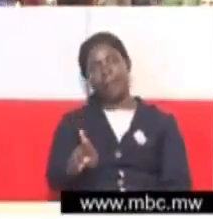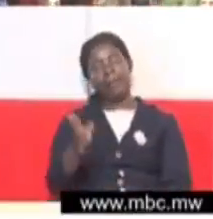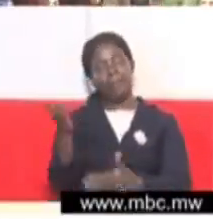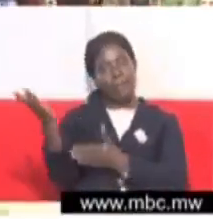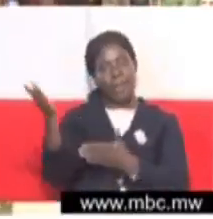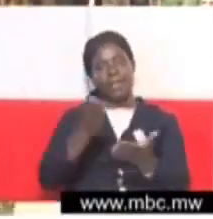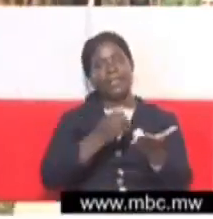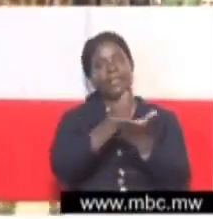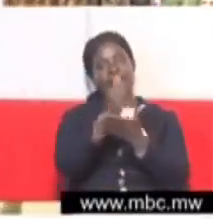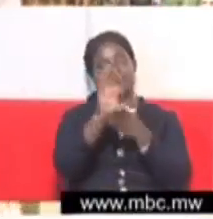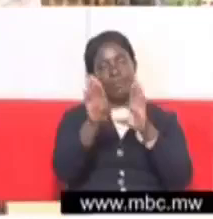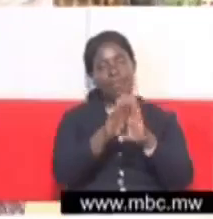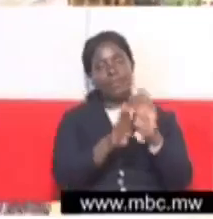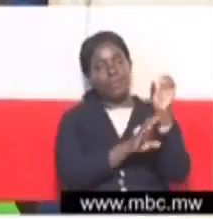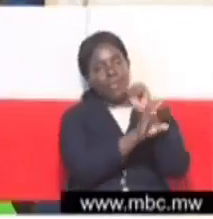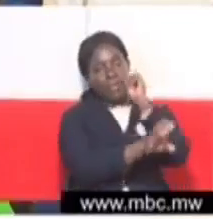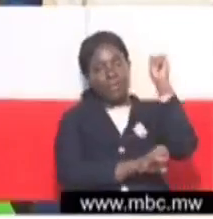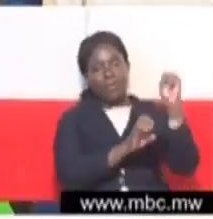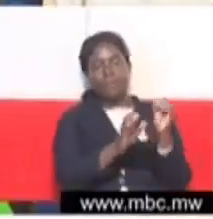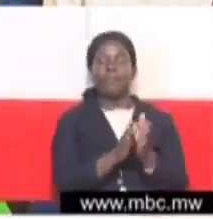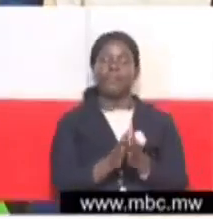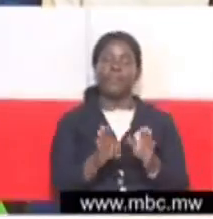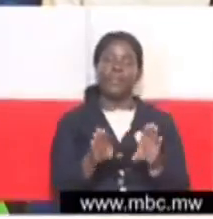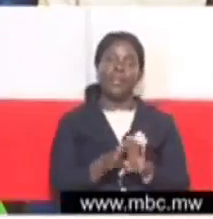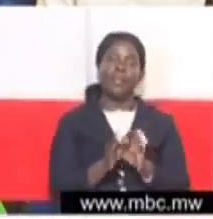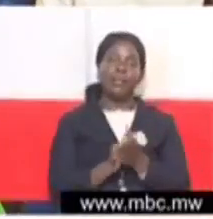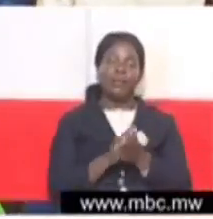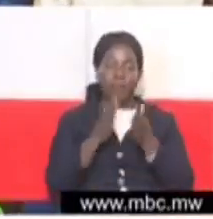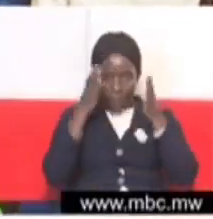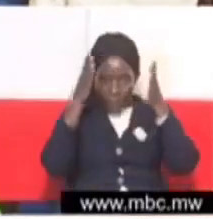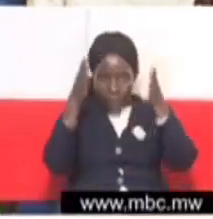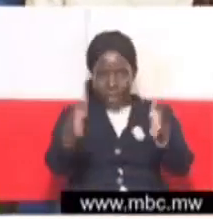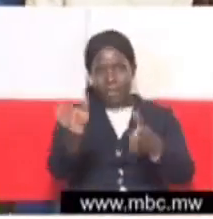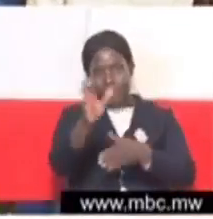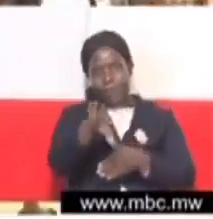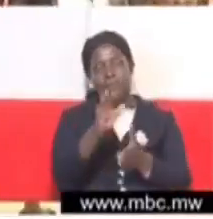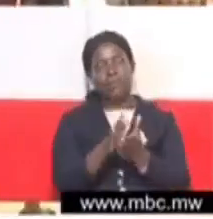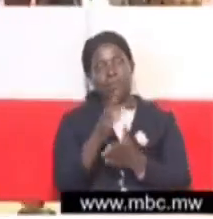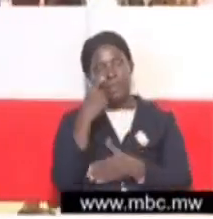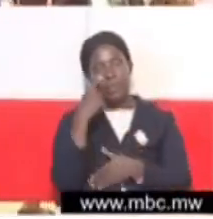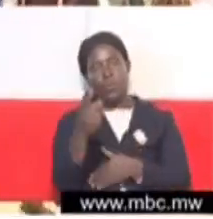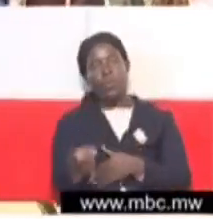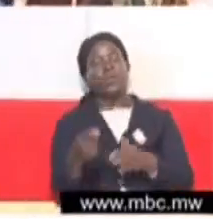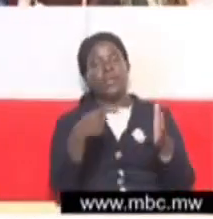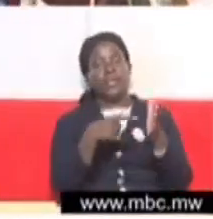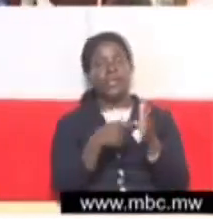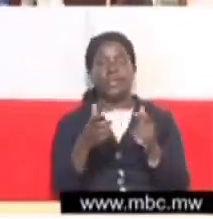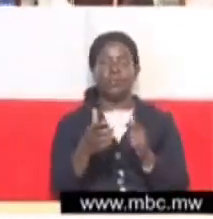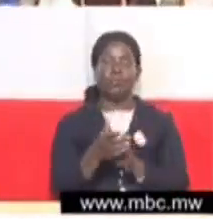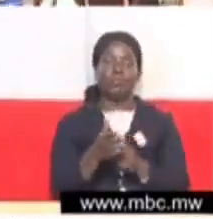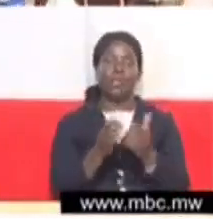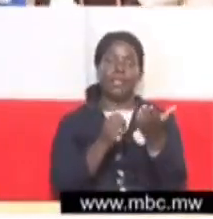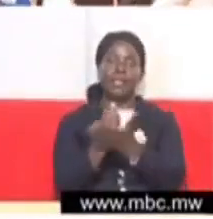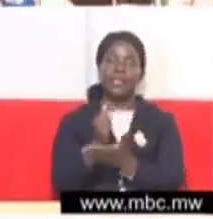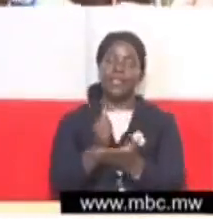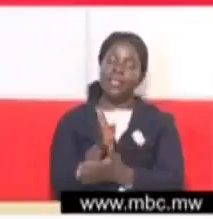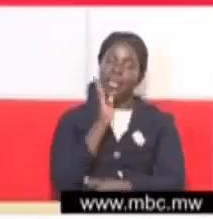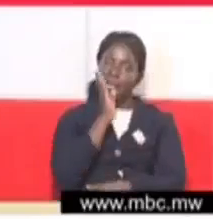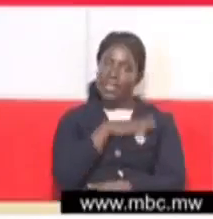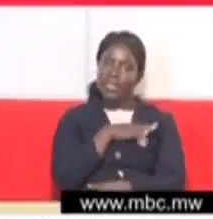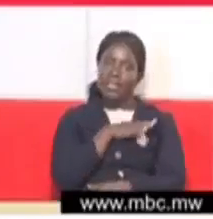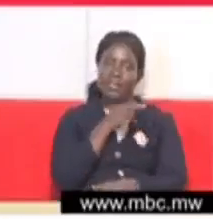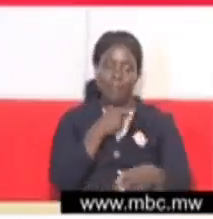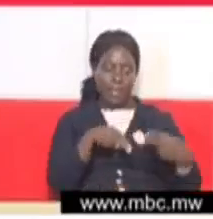as a nation, let's put our main focus on Jesus Christ. He is going to solve all our